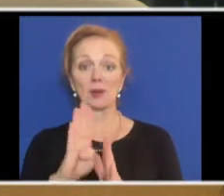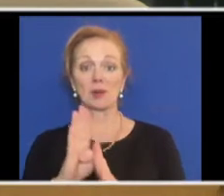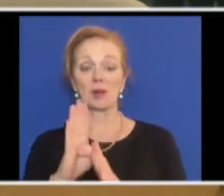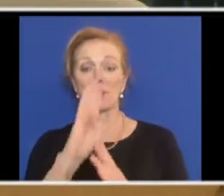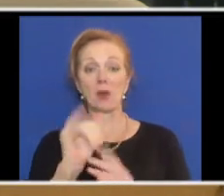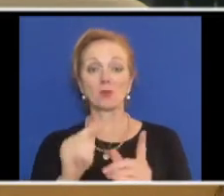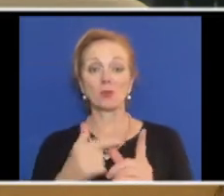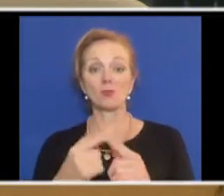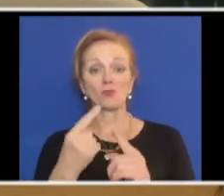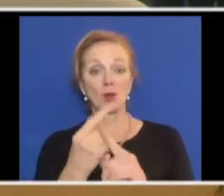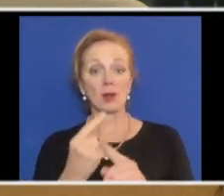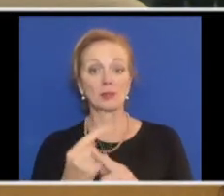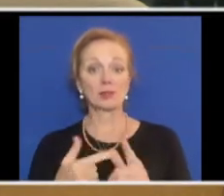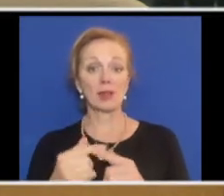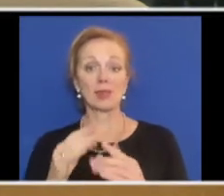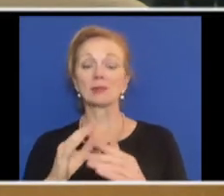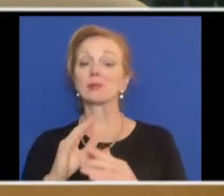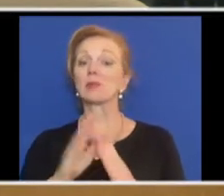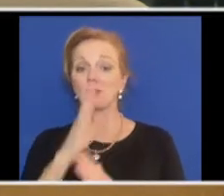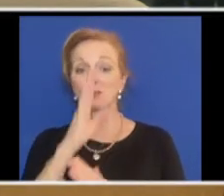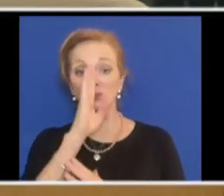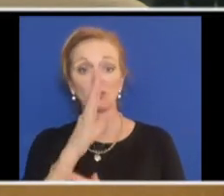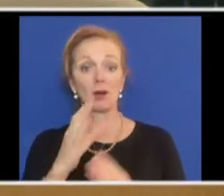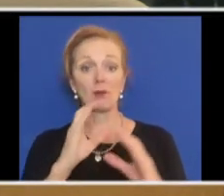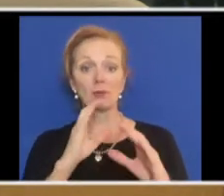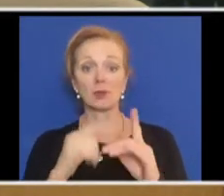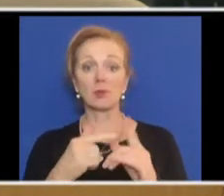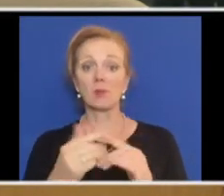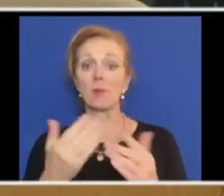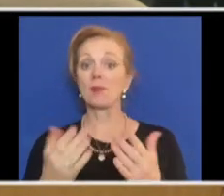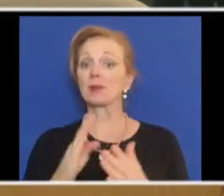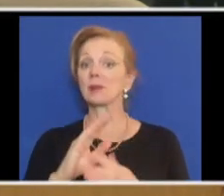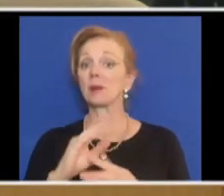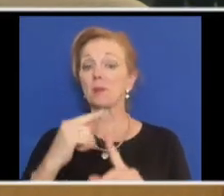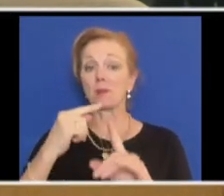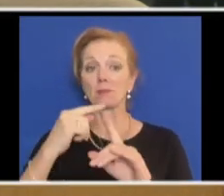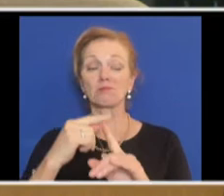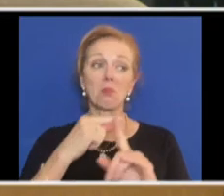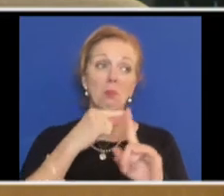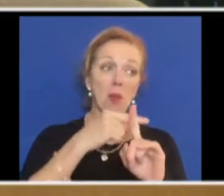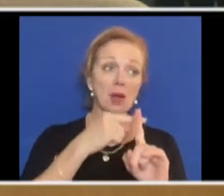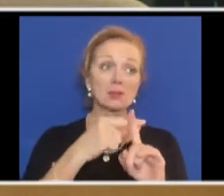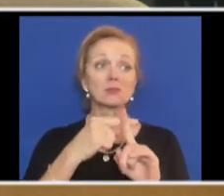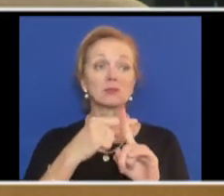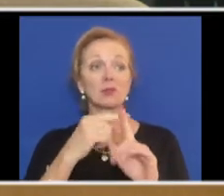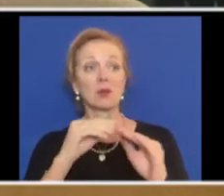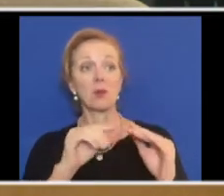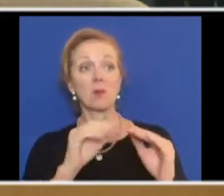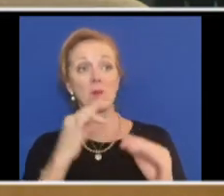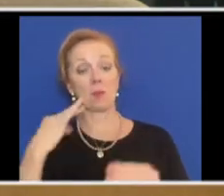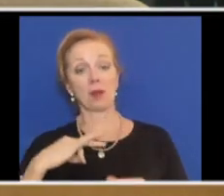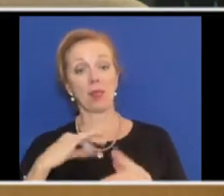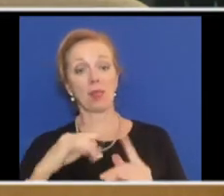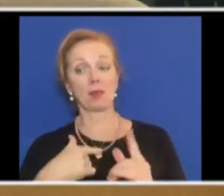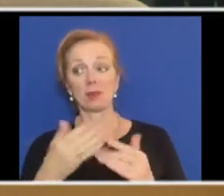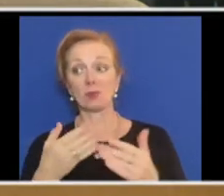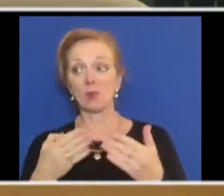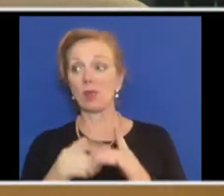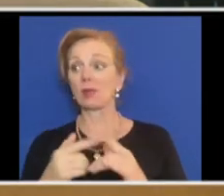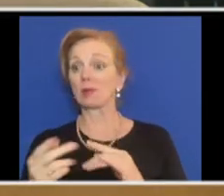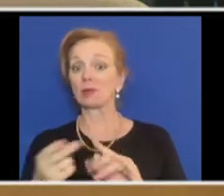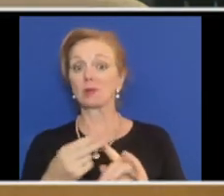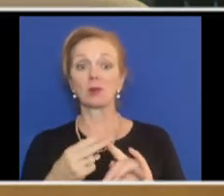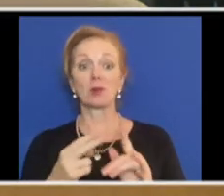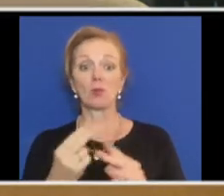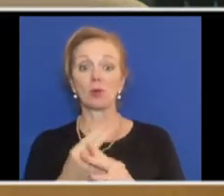as towns and and that's a Frank conversation we'll have there may be some upside to this and if there's a way that we can get them on board and it worked